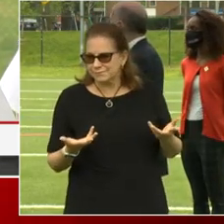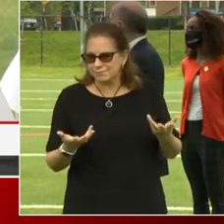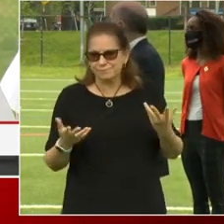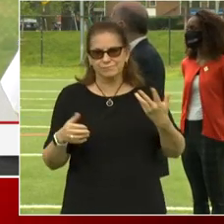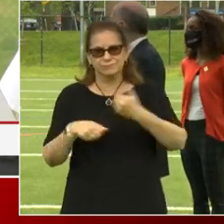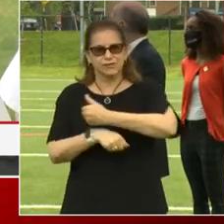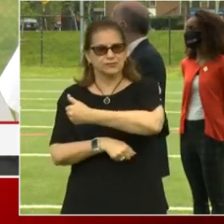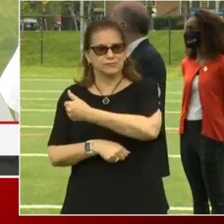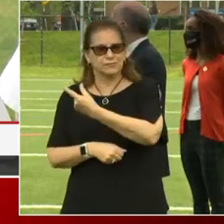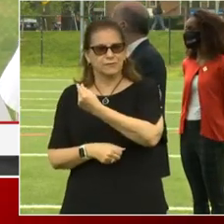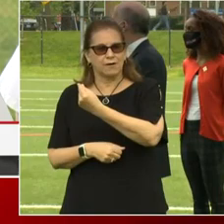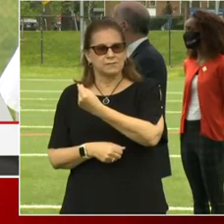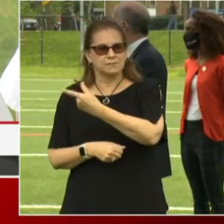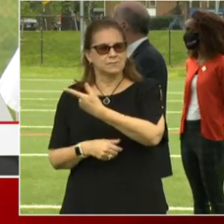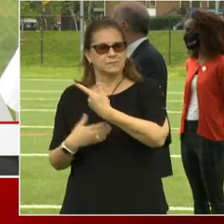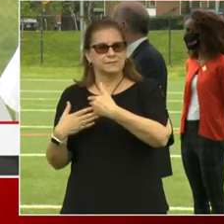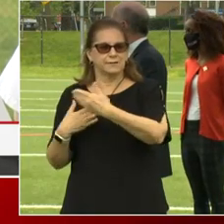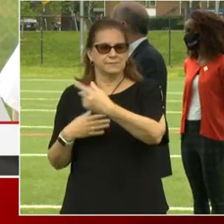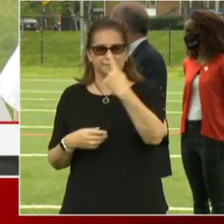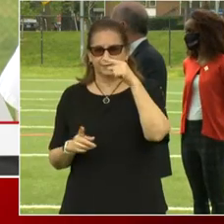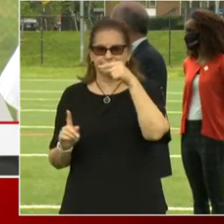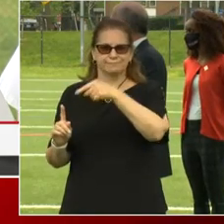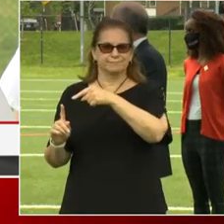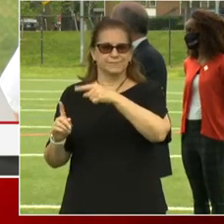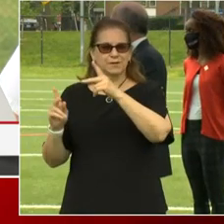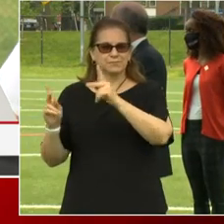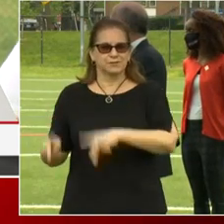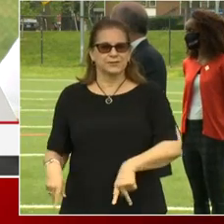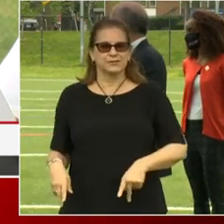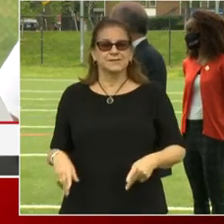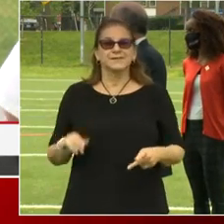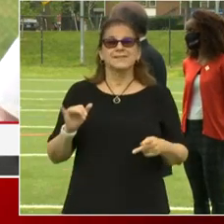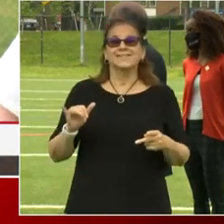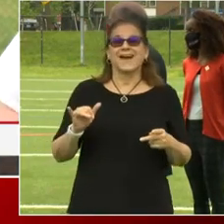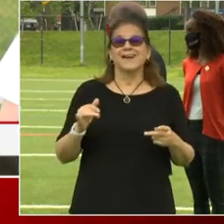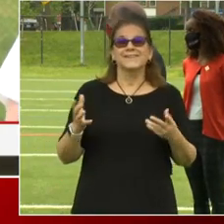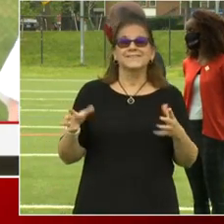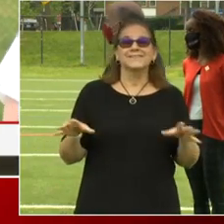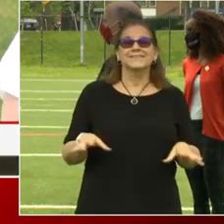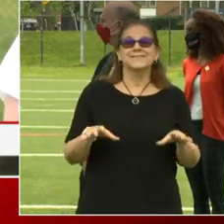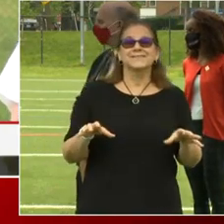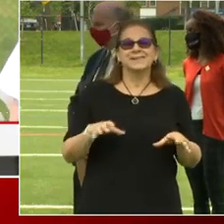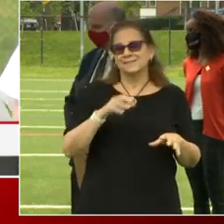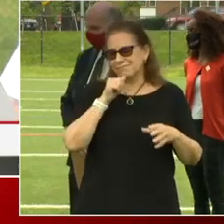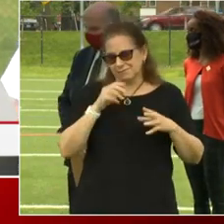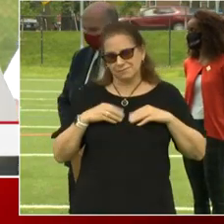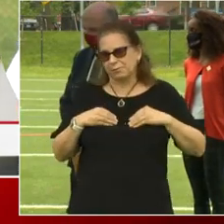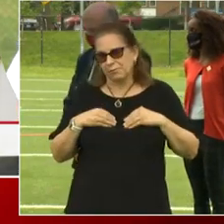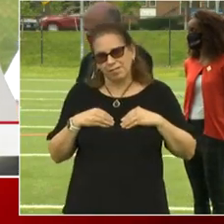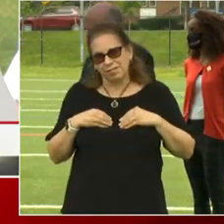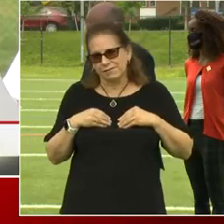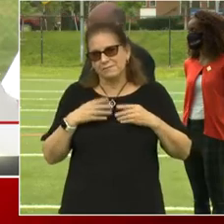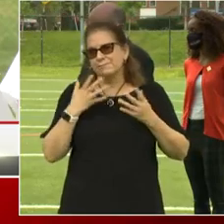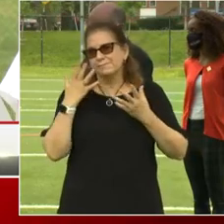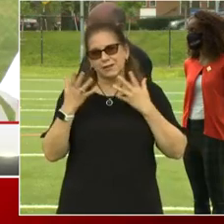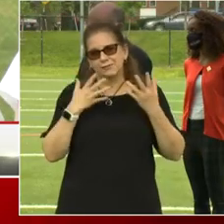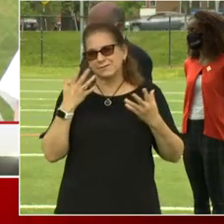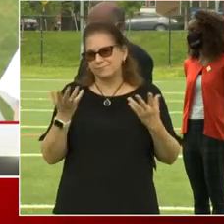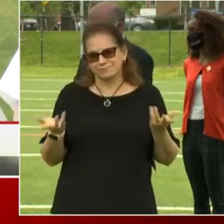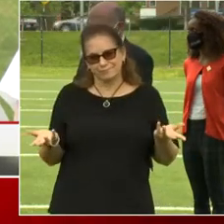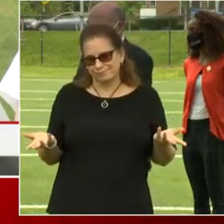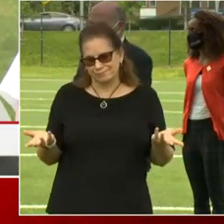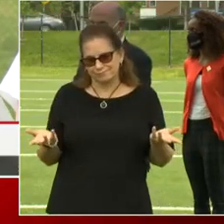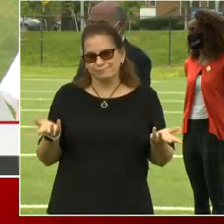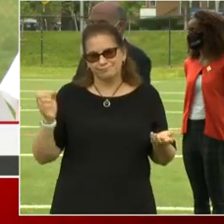that come out of this investigation. Obviously, those types of things are unacceptable. They're embarrassing. It's not something that we tolerate. It's